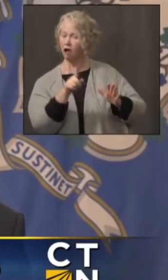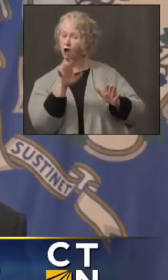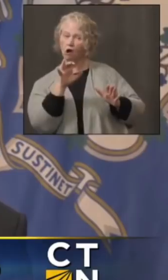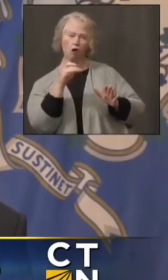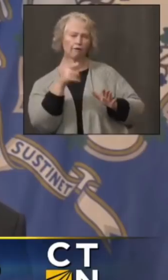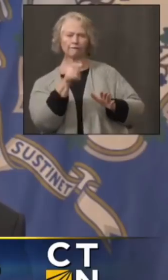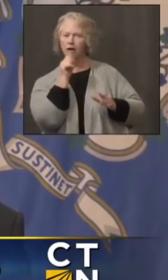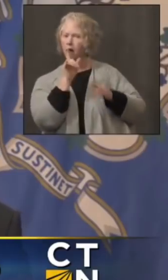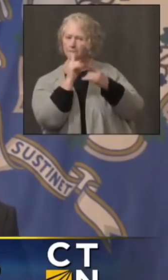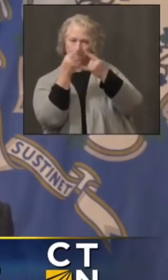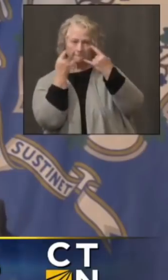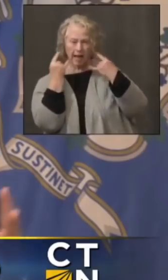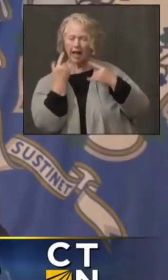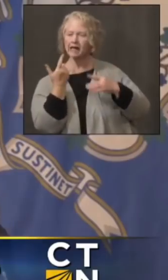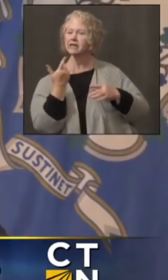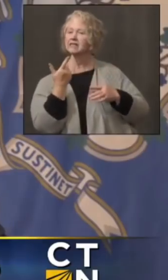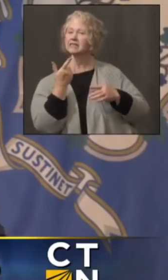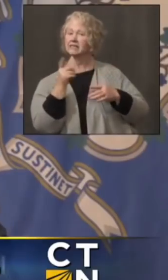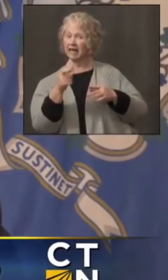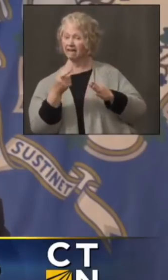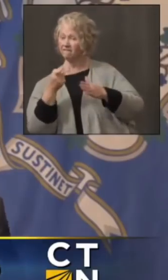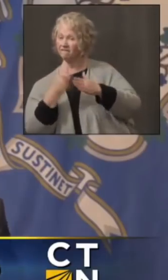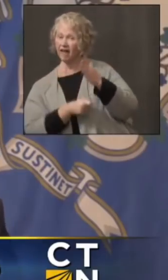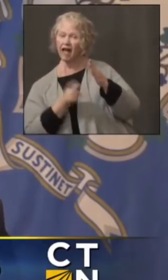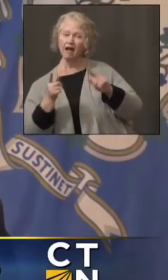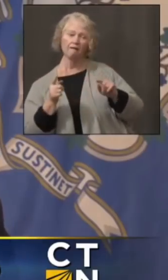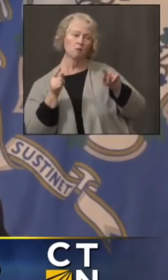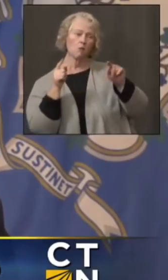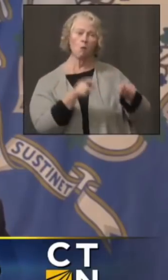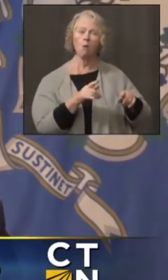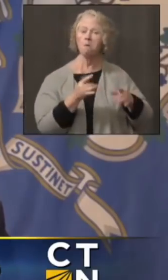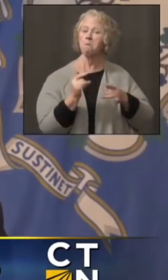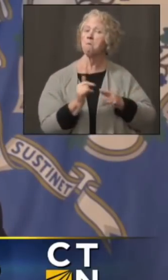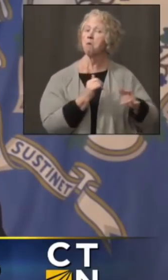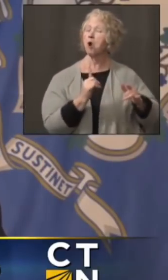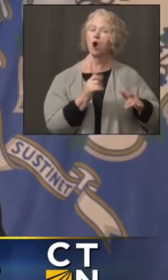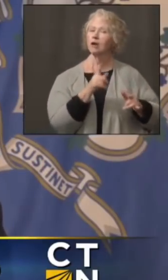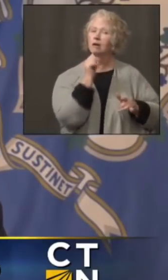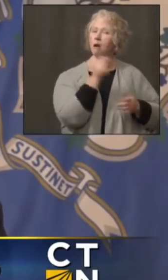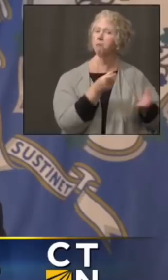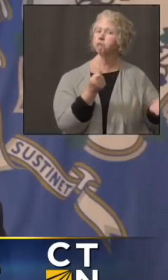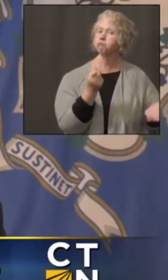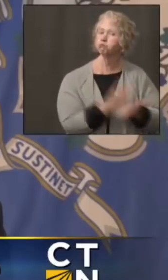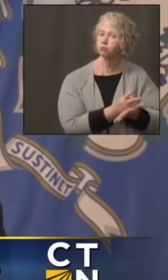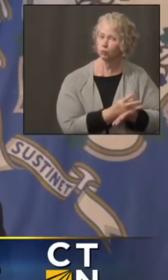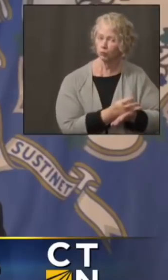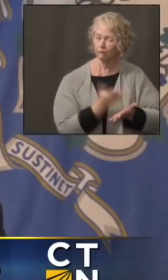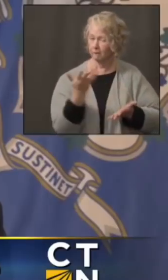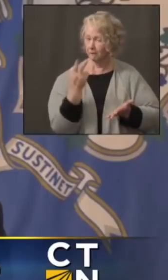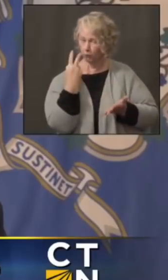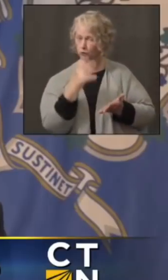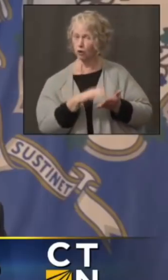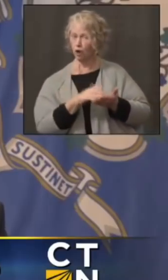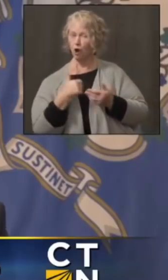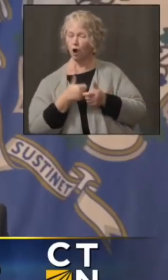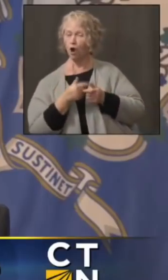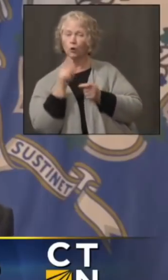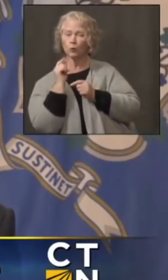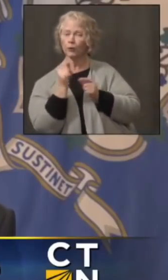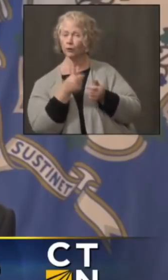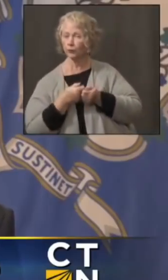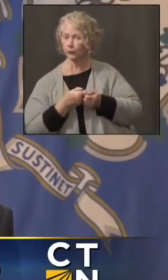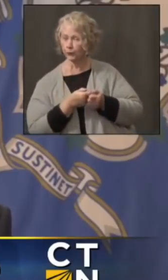$250 for going to an unsanctioned party, the likes of which you maybe saw on our Twitter feed the other day,